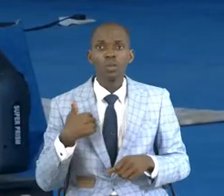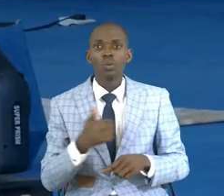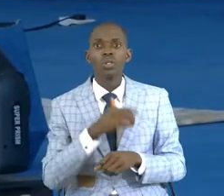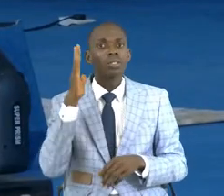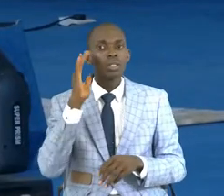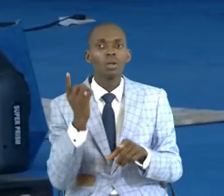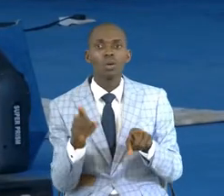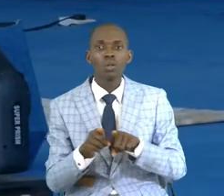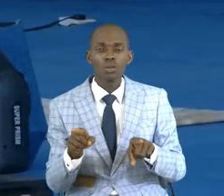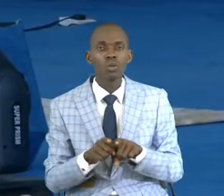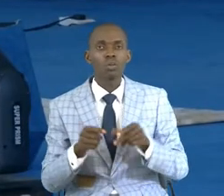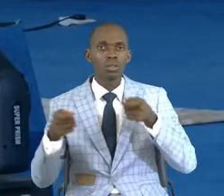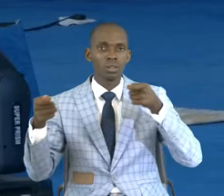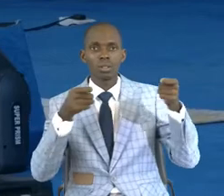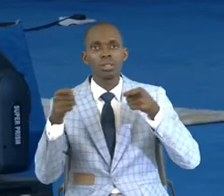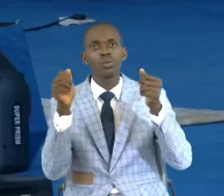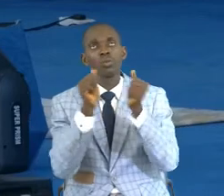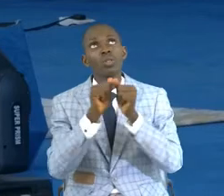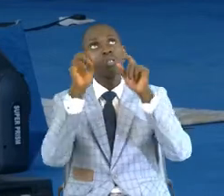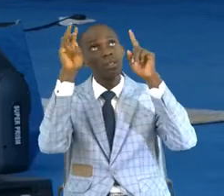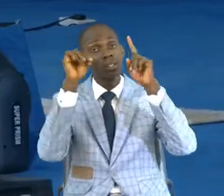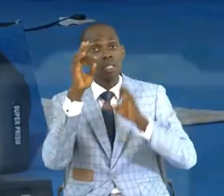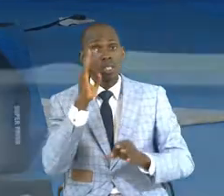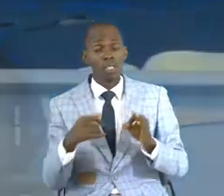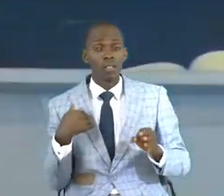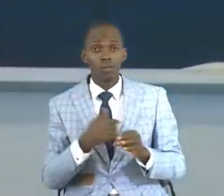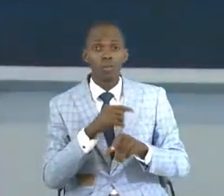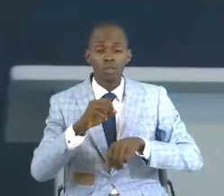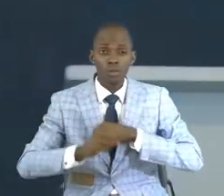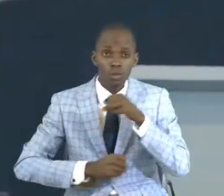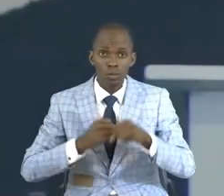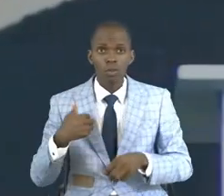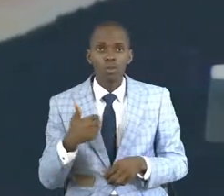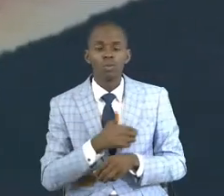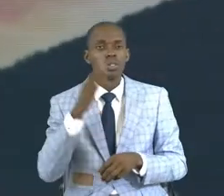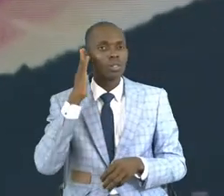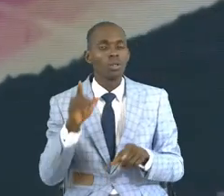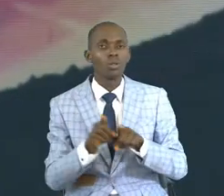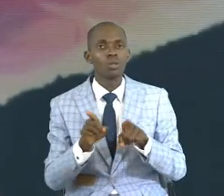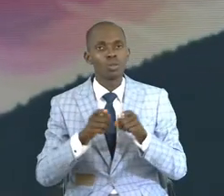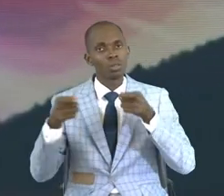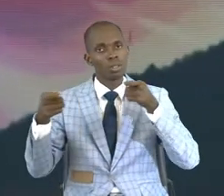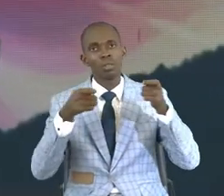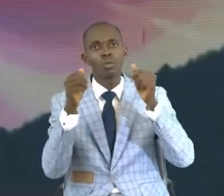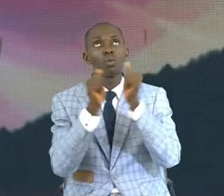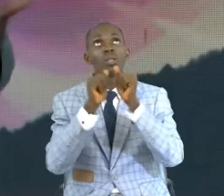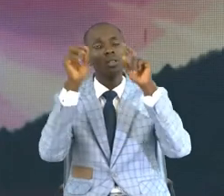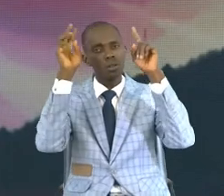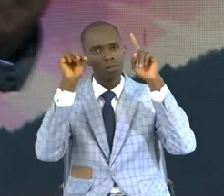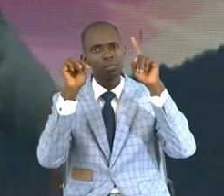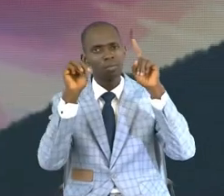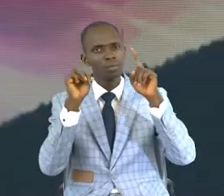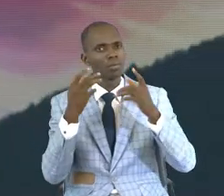with Him. If we suffer, we shall also reign with Him. He's still talking